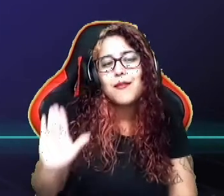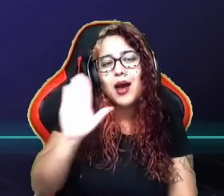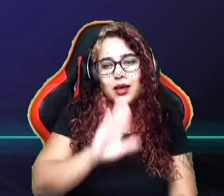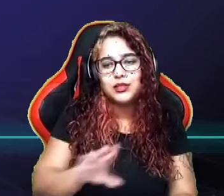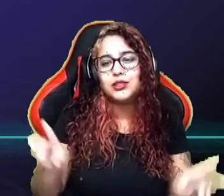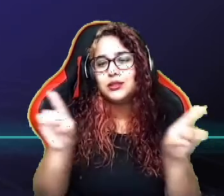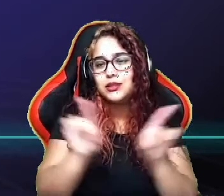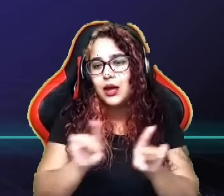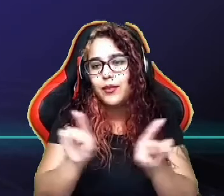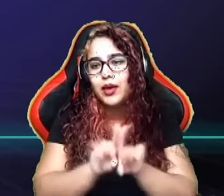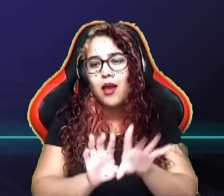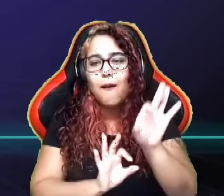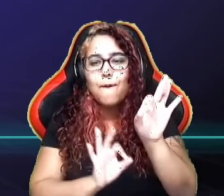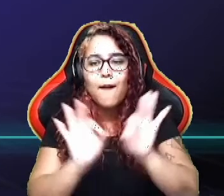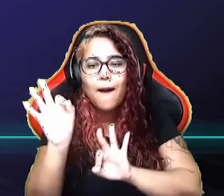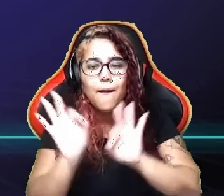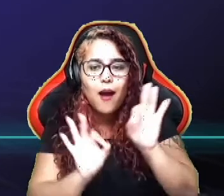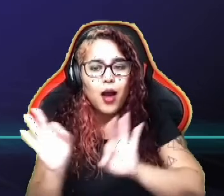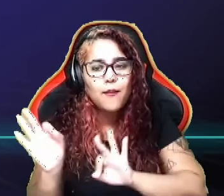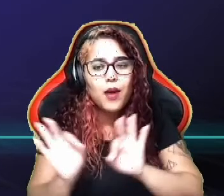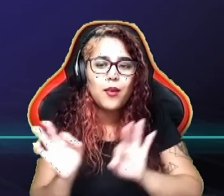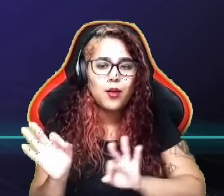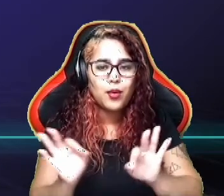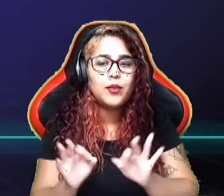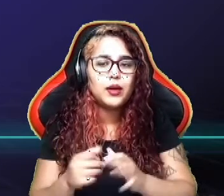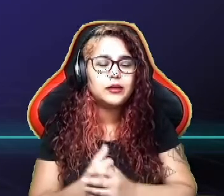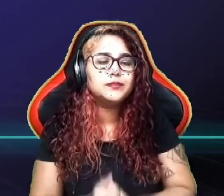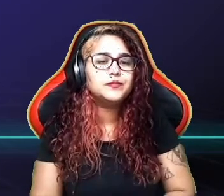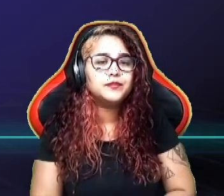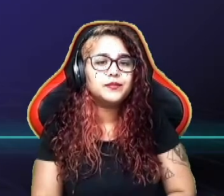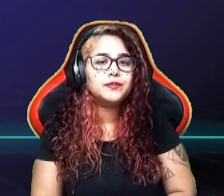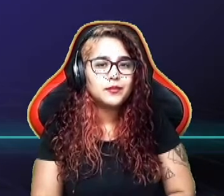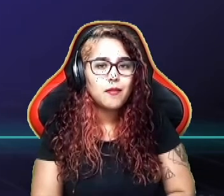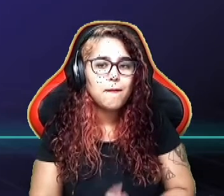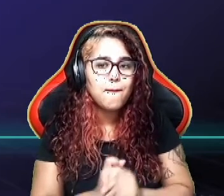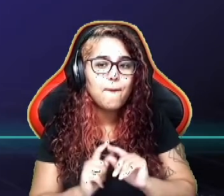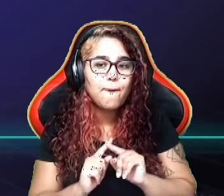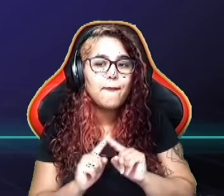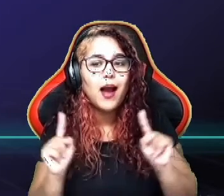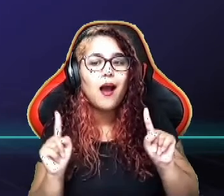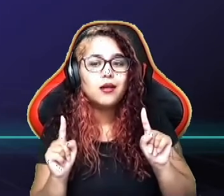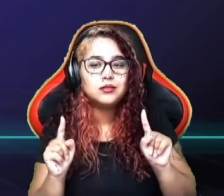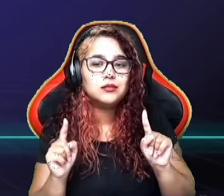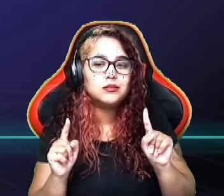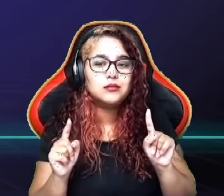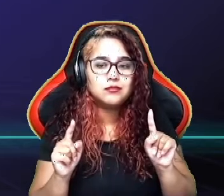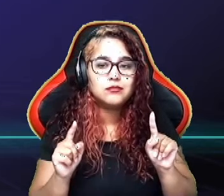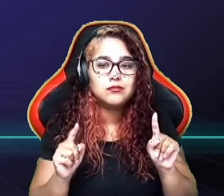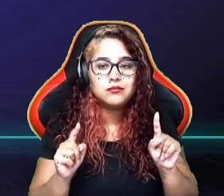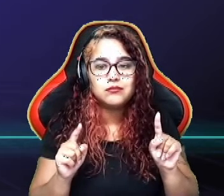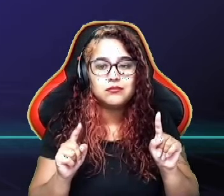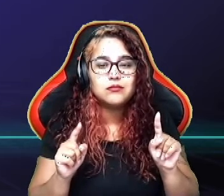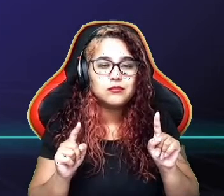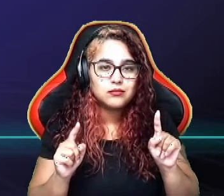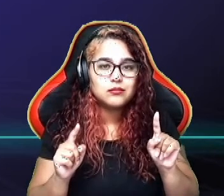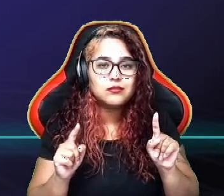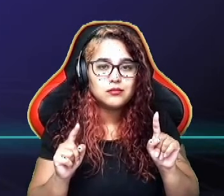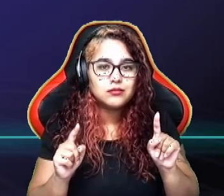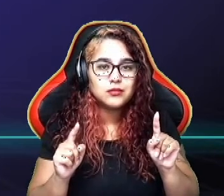sound side and the images in treating, giving it a bit of a bit more modern treatment,